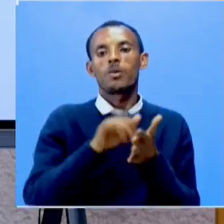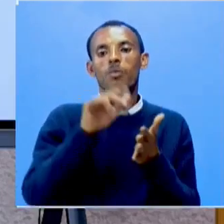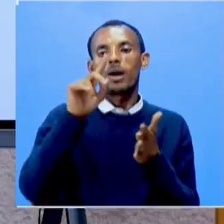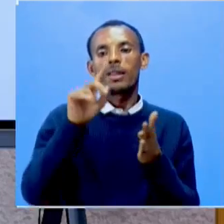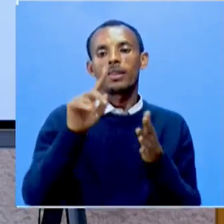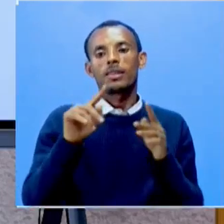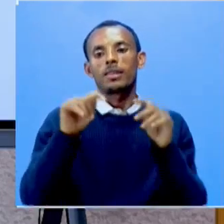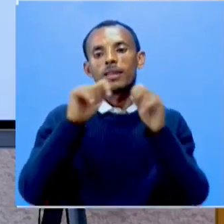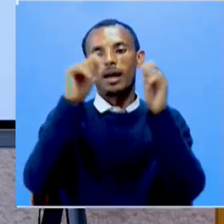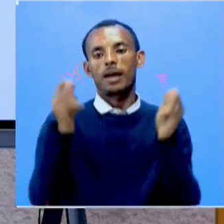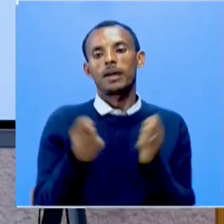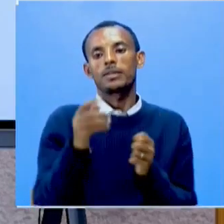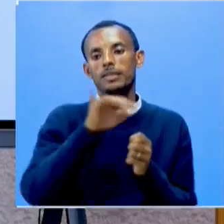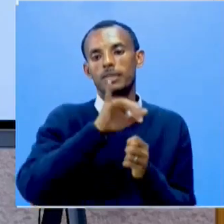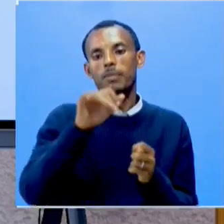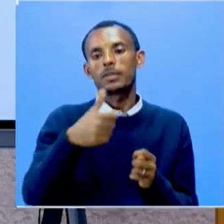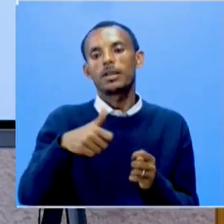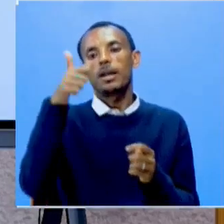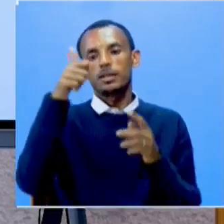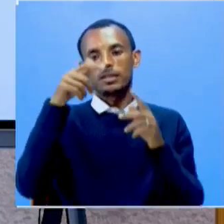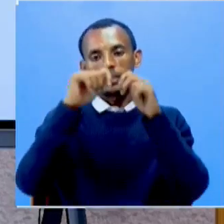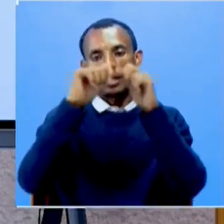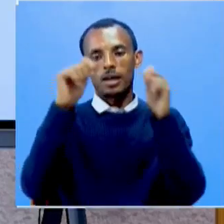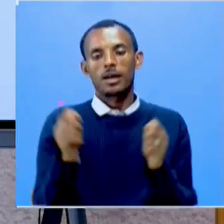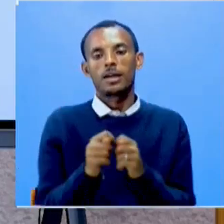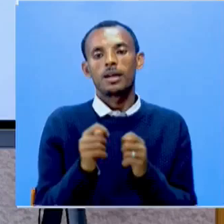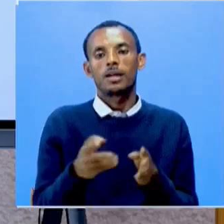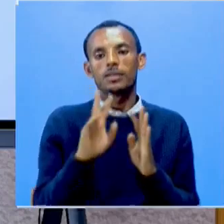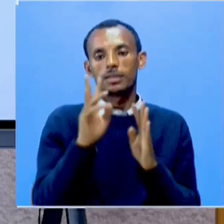other completely. So let's see this concept